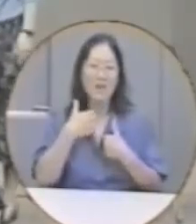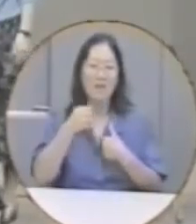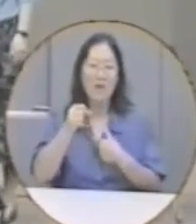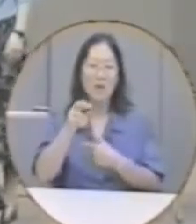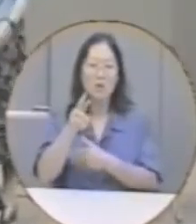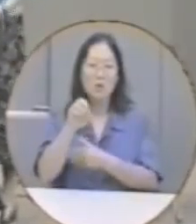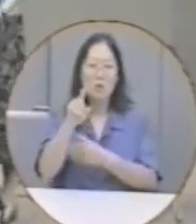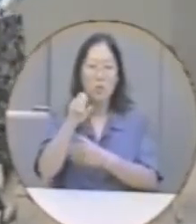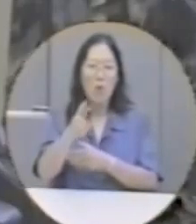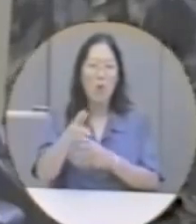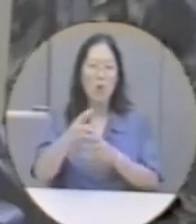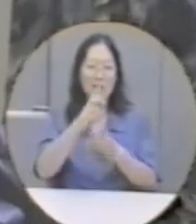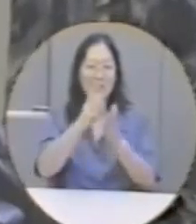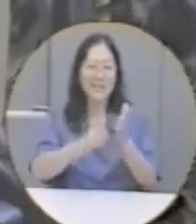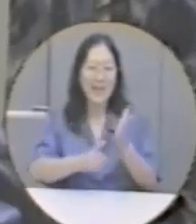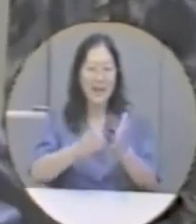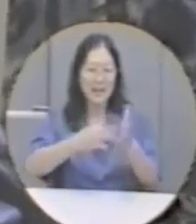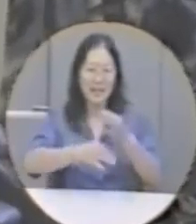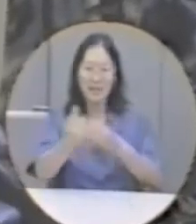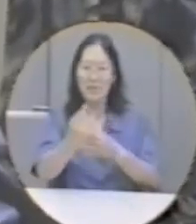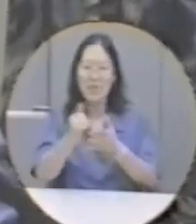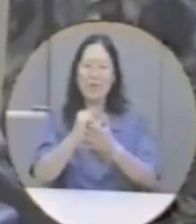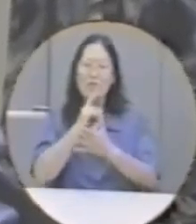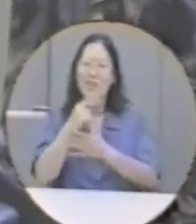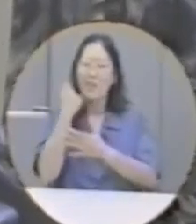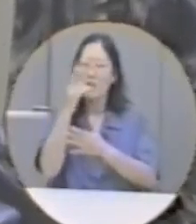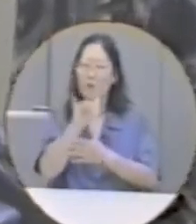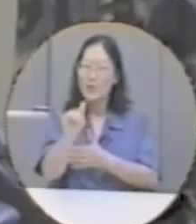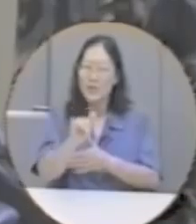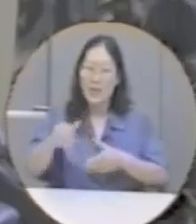of design rather than something that really looks like a wheelchair.